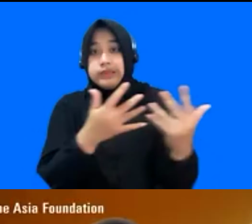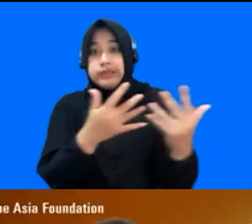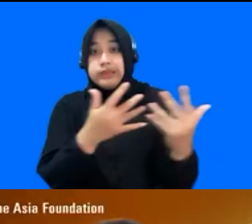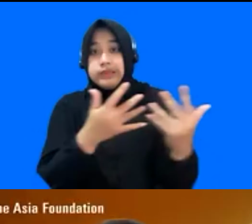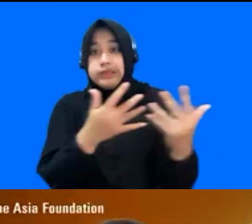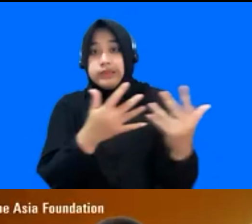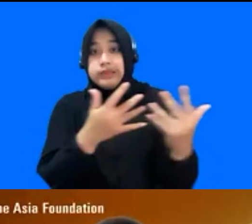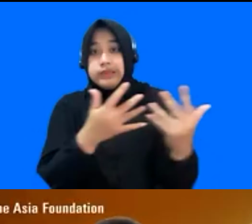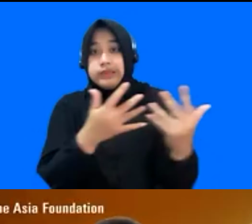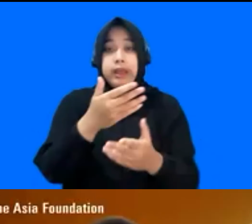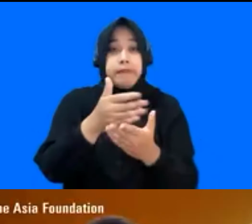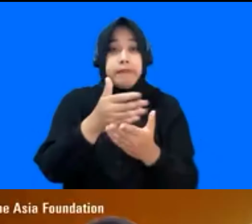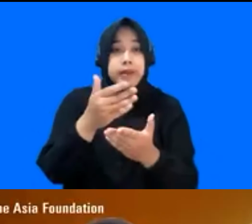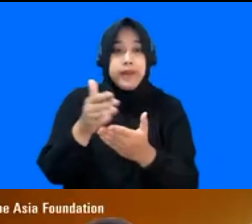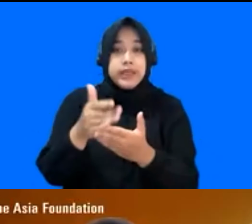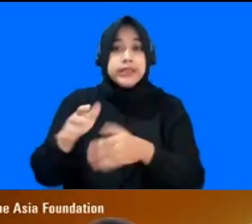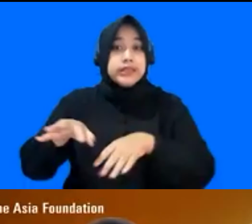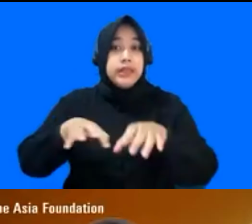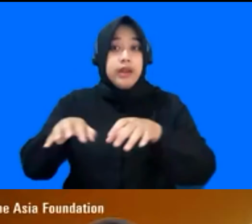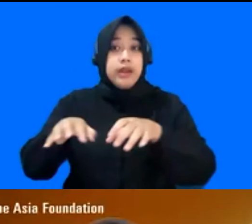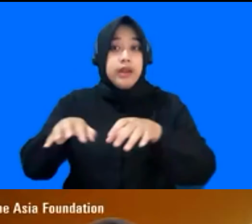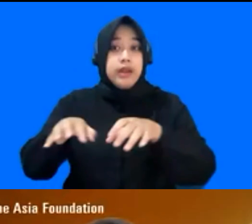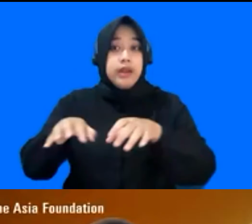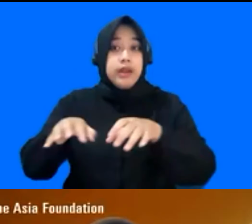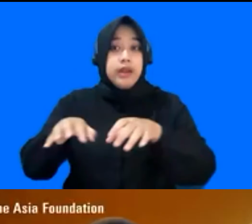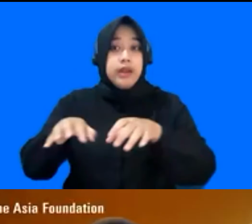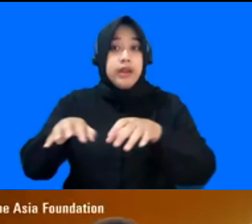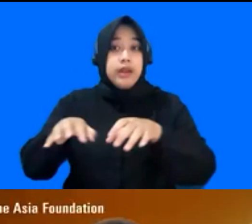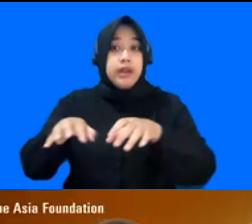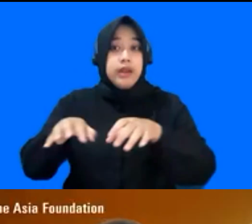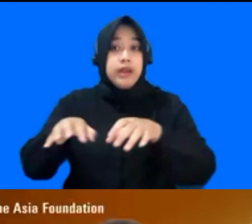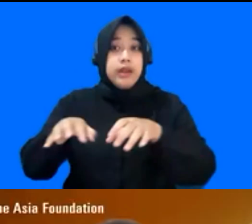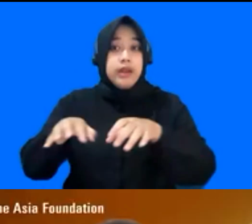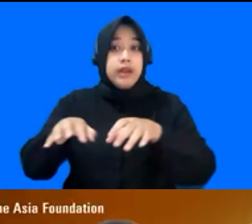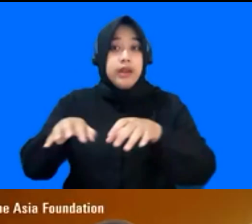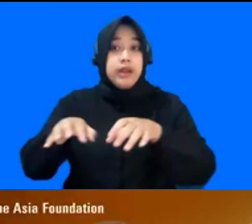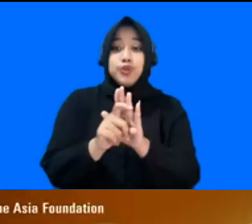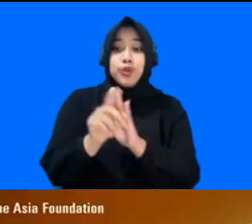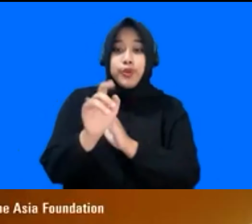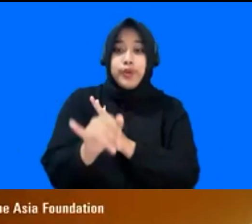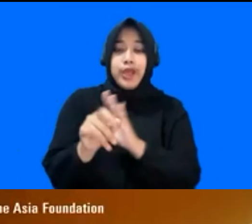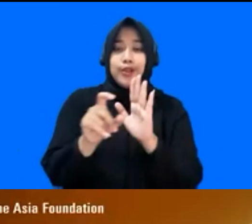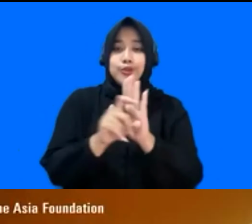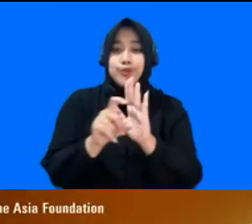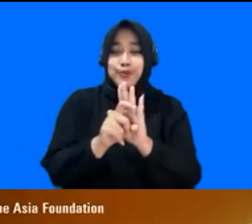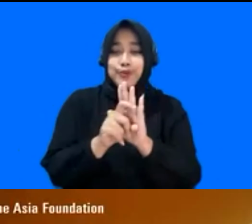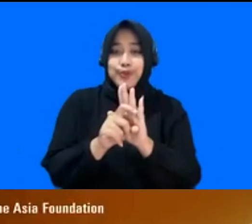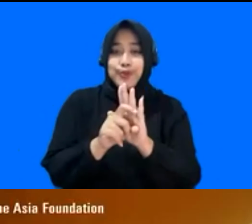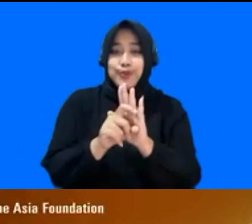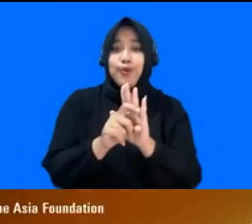just maybe one example would be really helpful. Well,